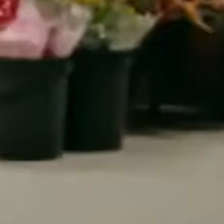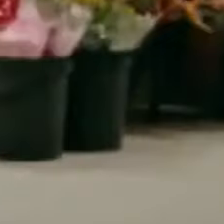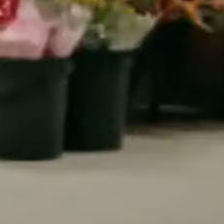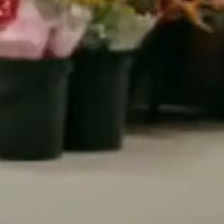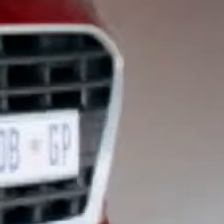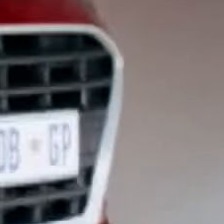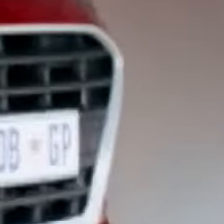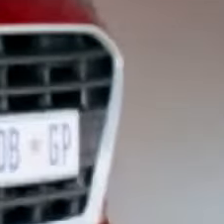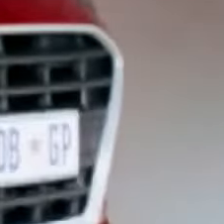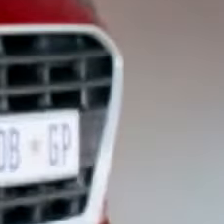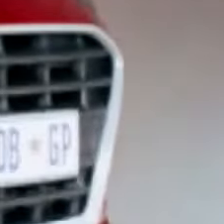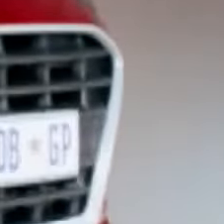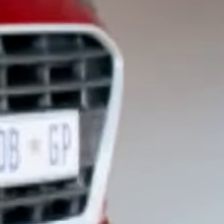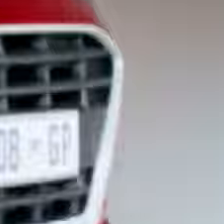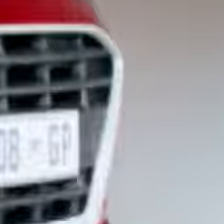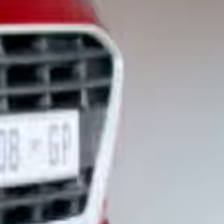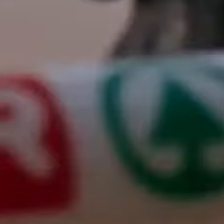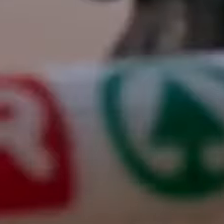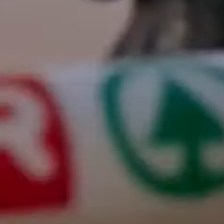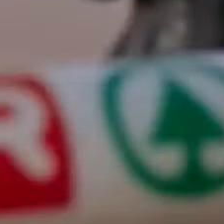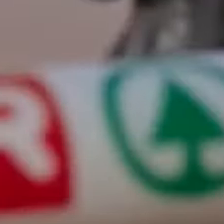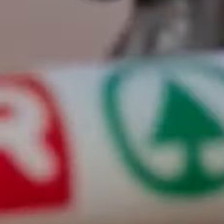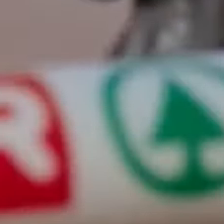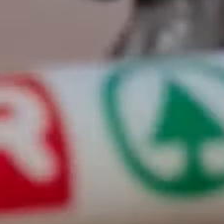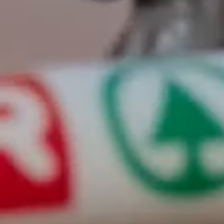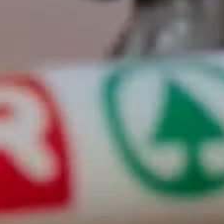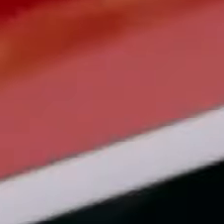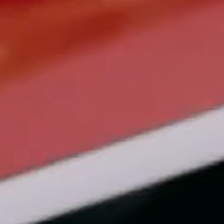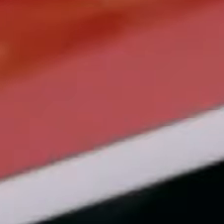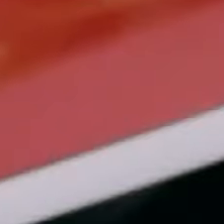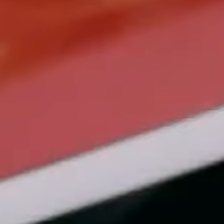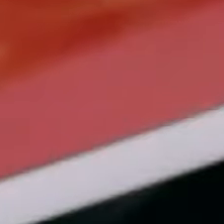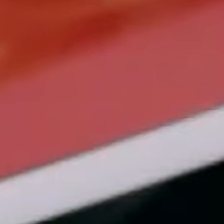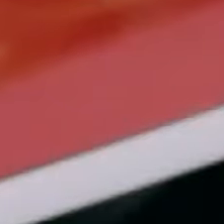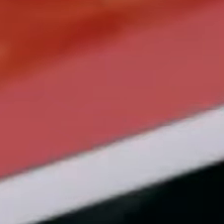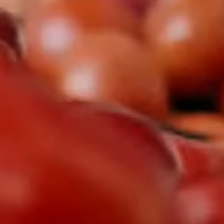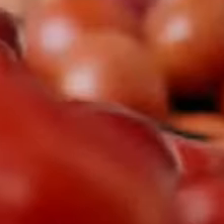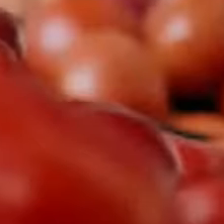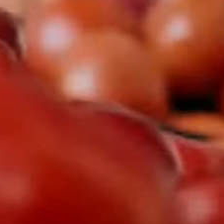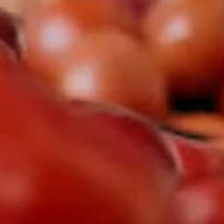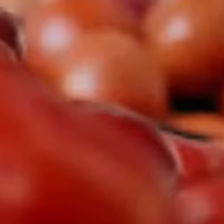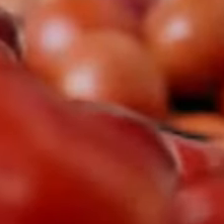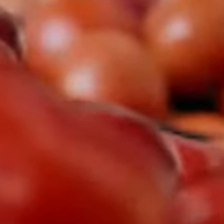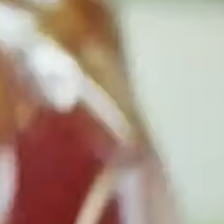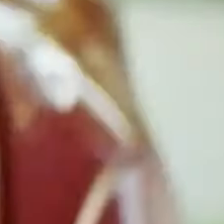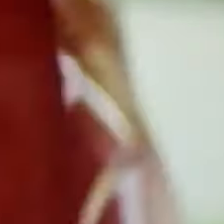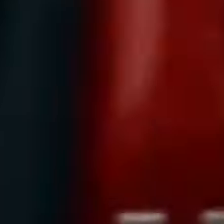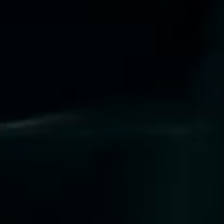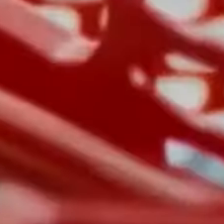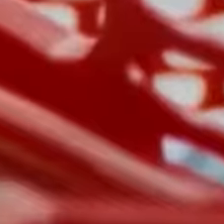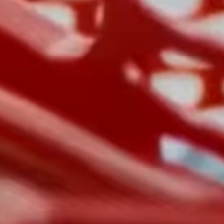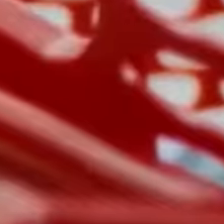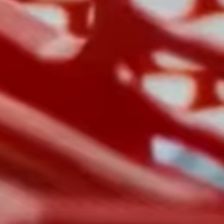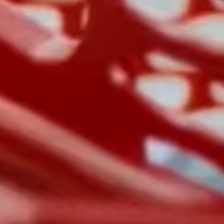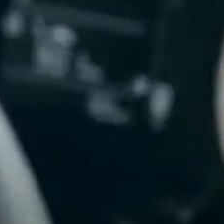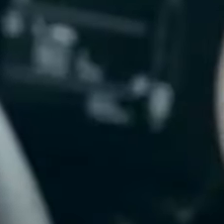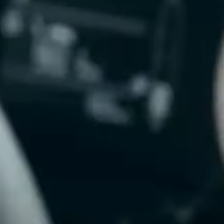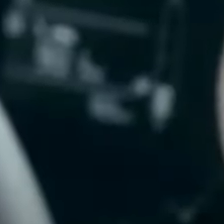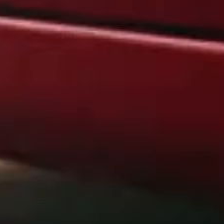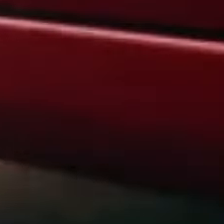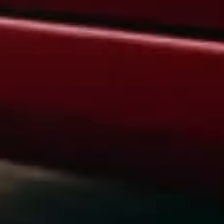It's Spar Rewards winner car time, and you could be turning your shopping into a limited edition Hyundai Grandite 10. Plus,